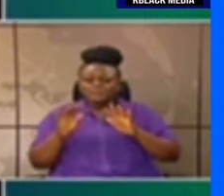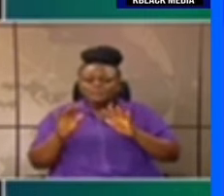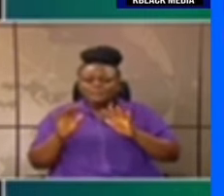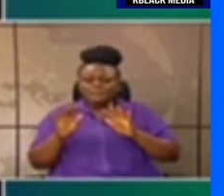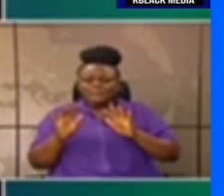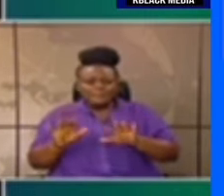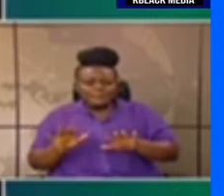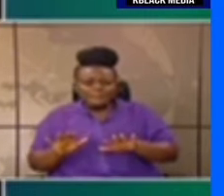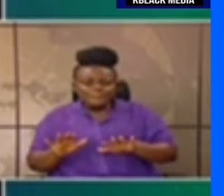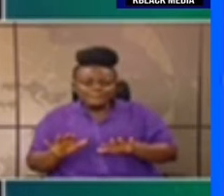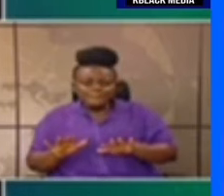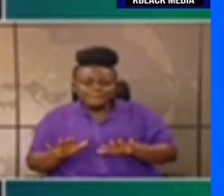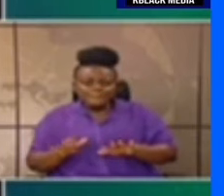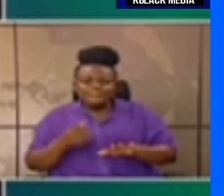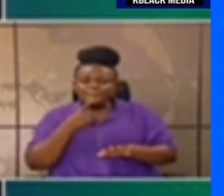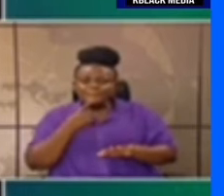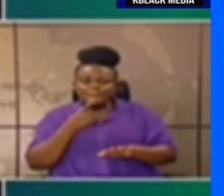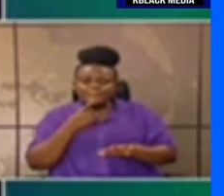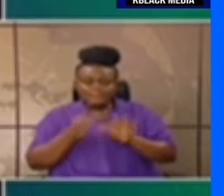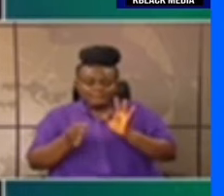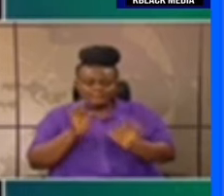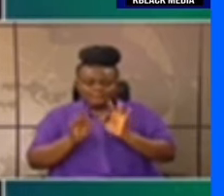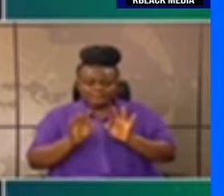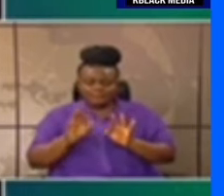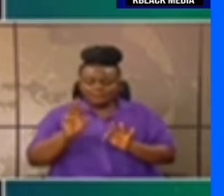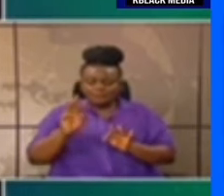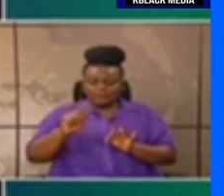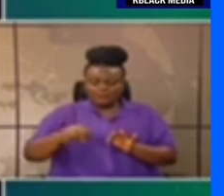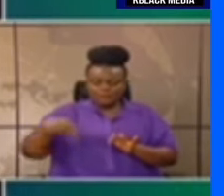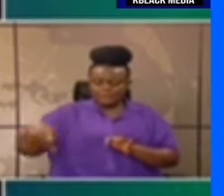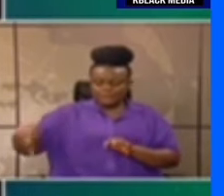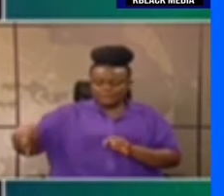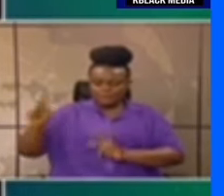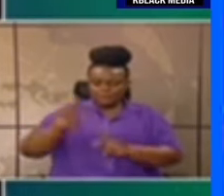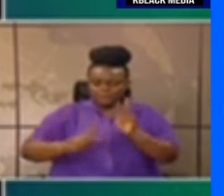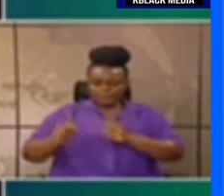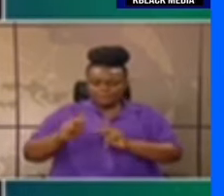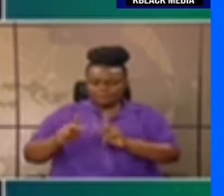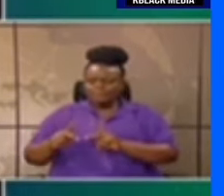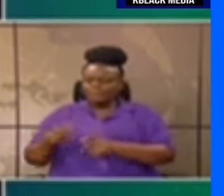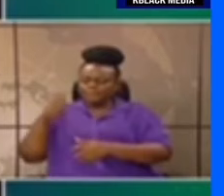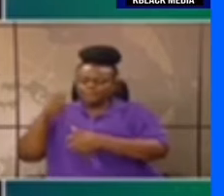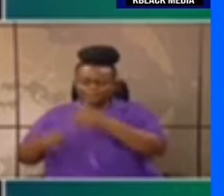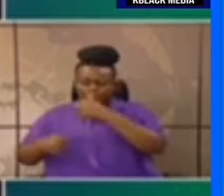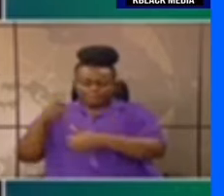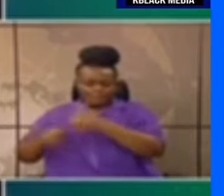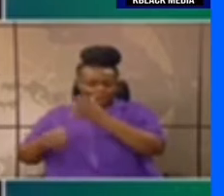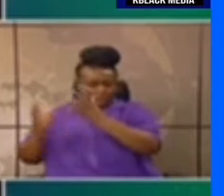Well, me say, who you Walewale, friend is NPP for premise ne cause to move you Walewale